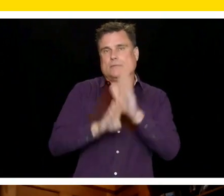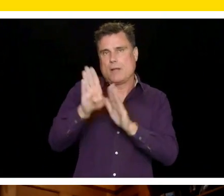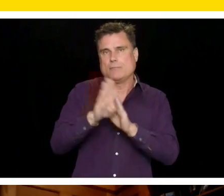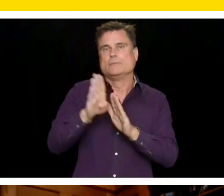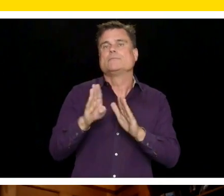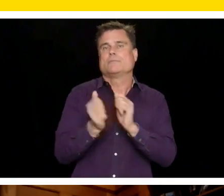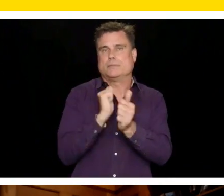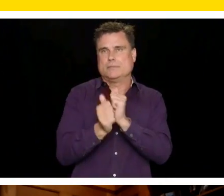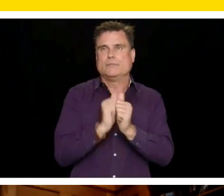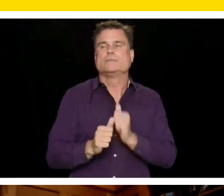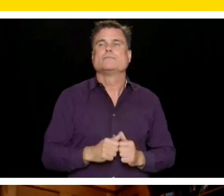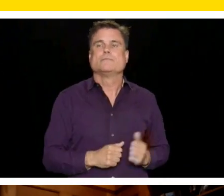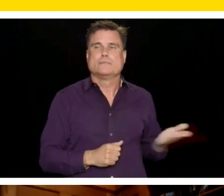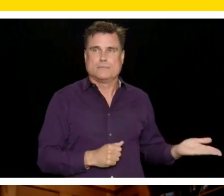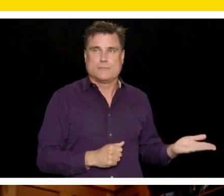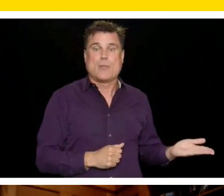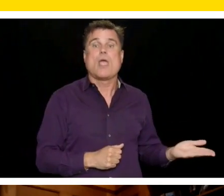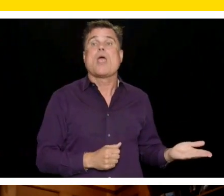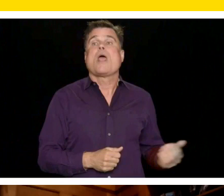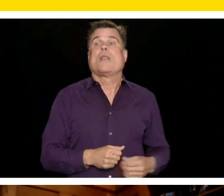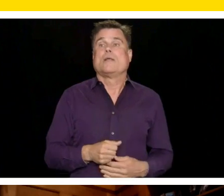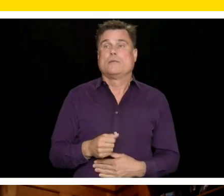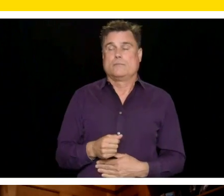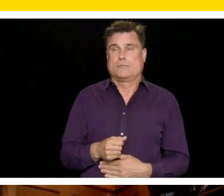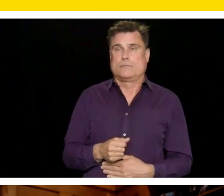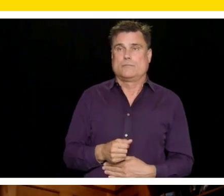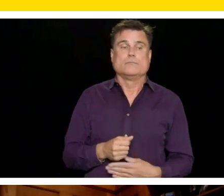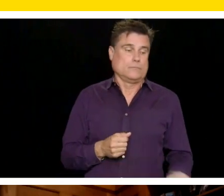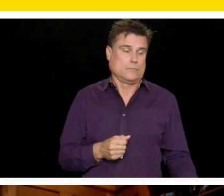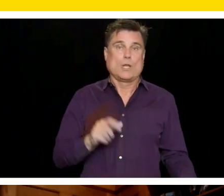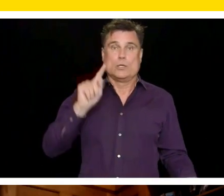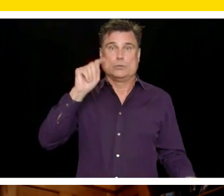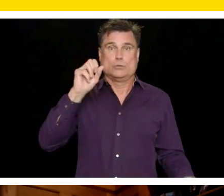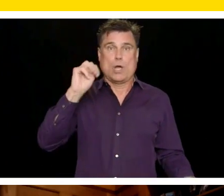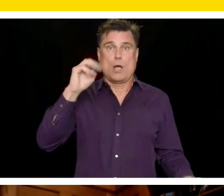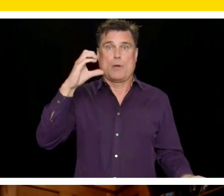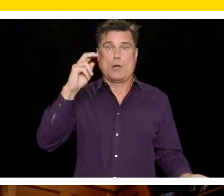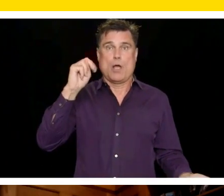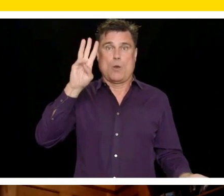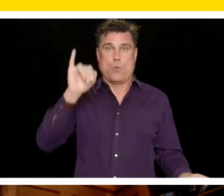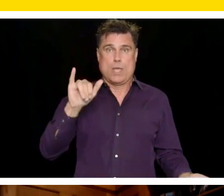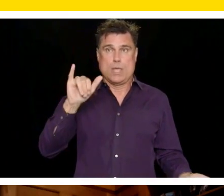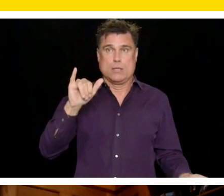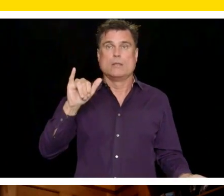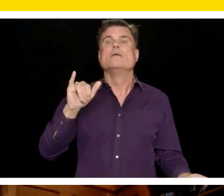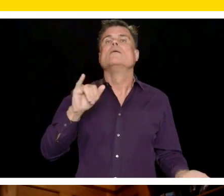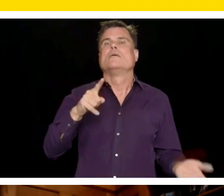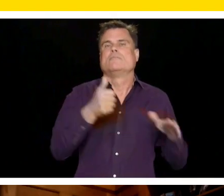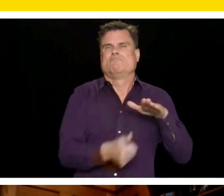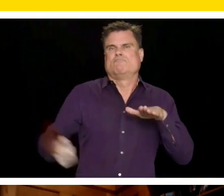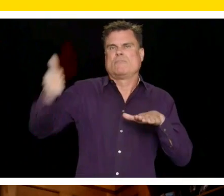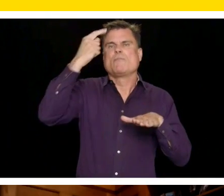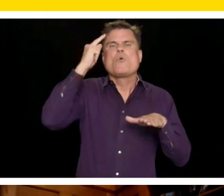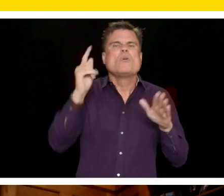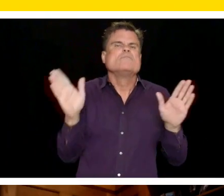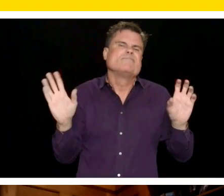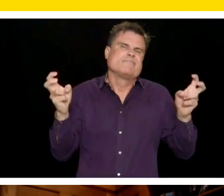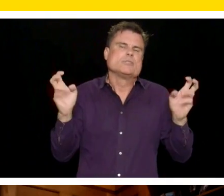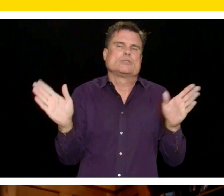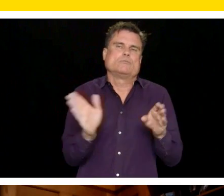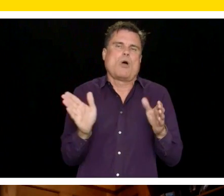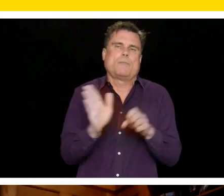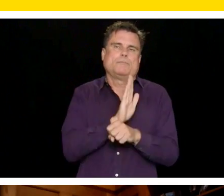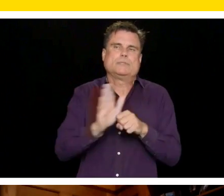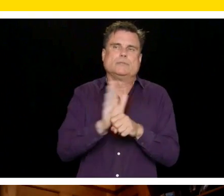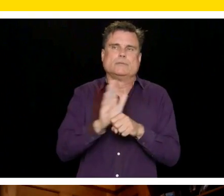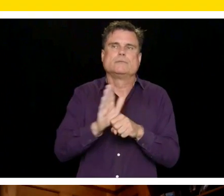everyone. The ongoing pandemic has impacted all of us. A lot of people